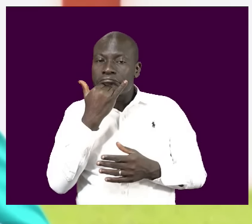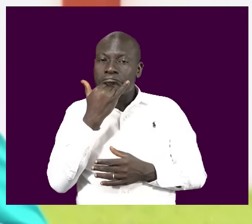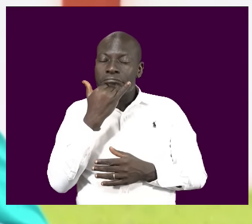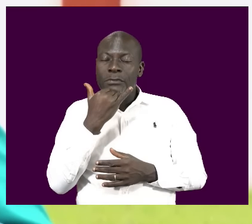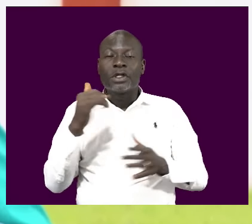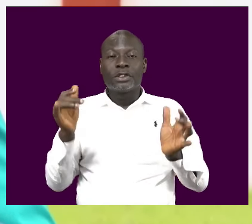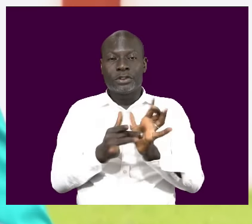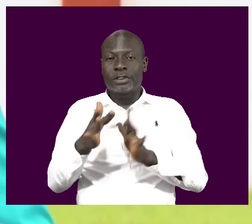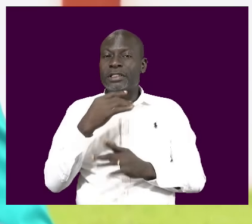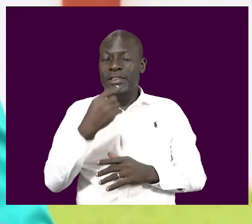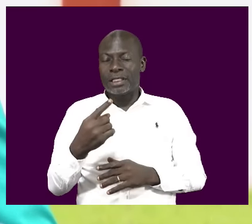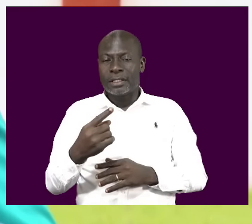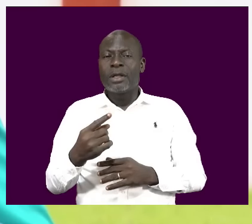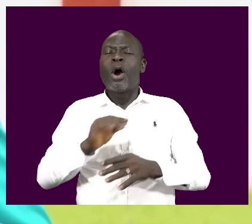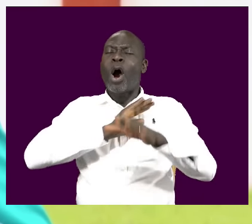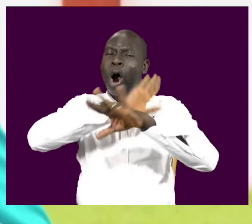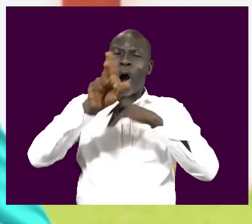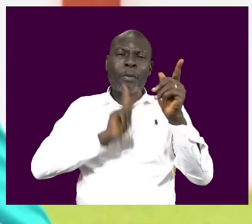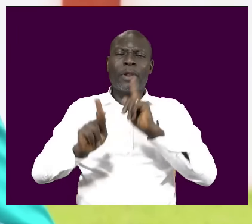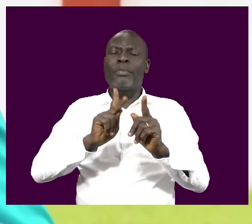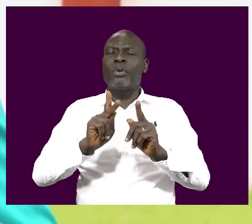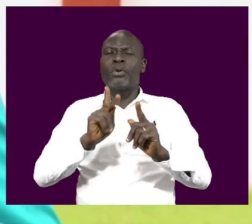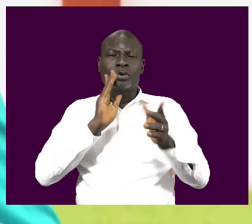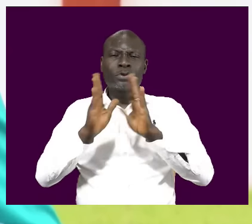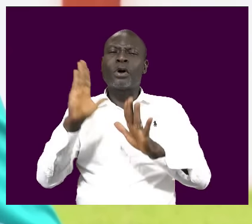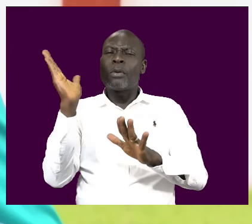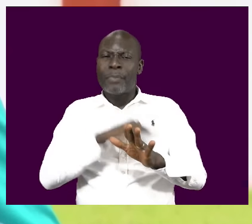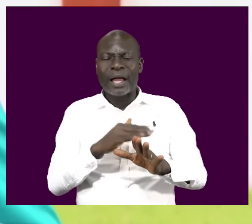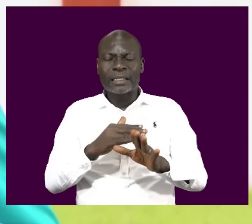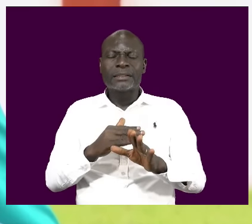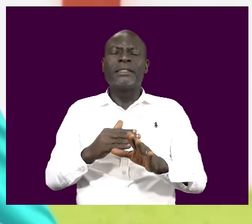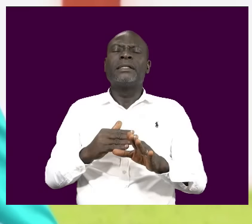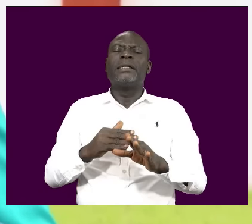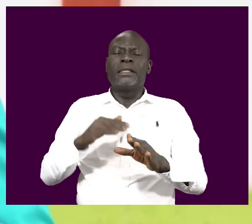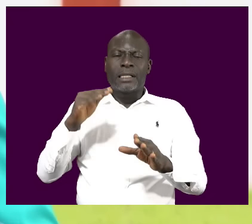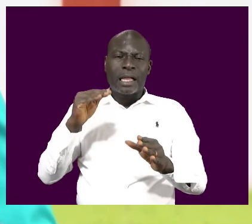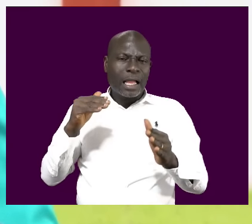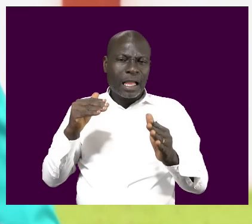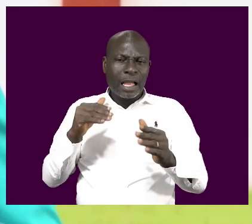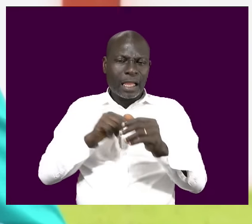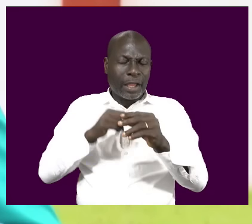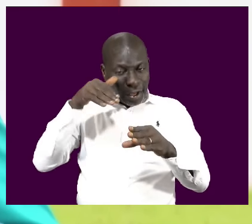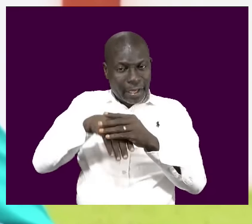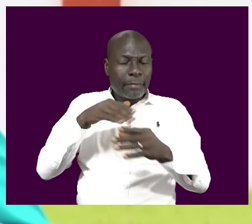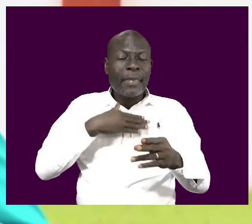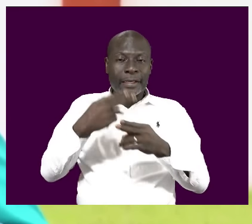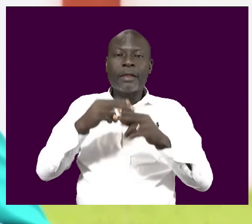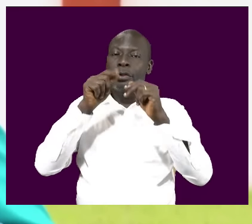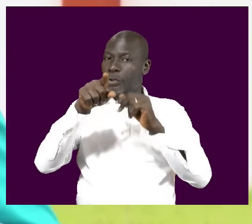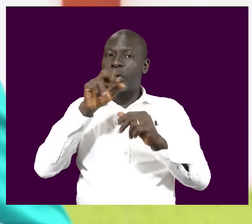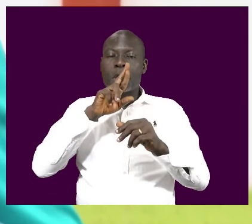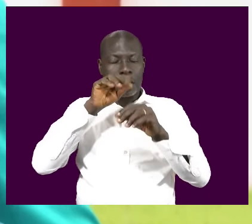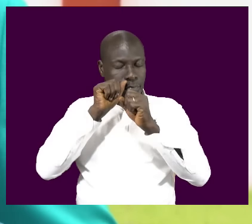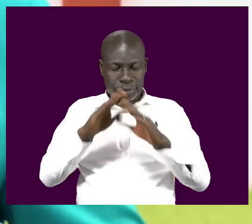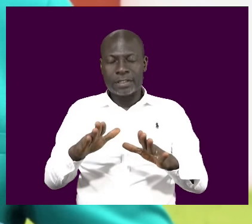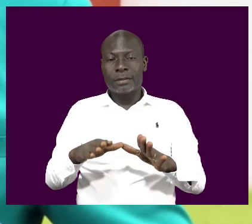se, se ye ka wo nsam mone. E wo me urade Yesu Kristo me di mu a. Enhyira ene wo.